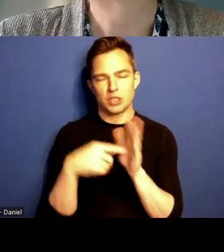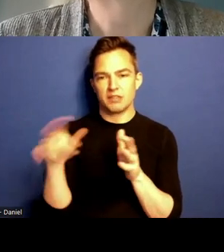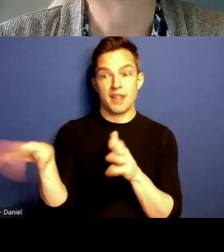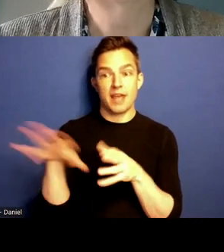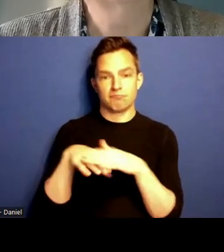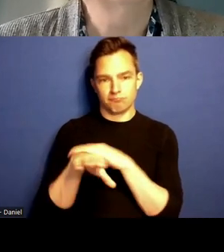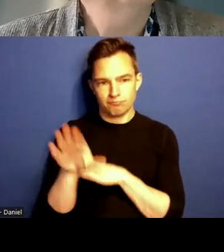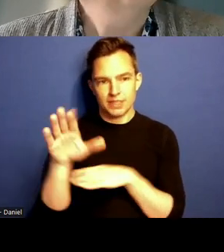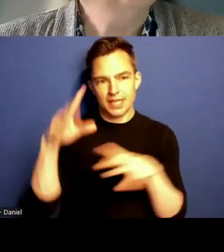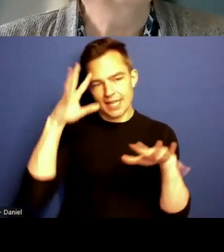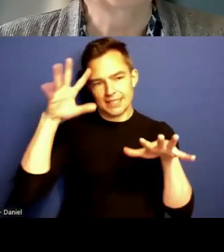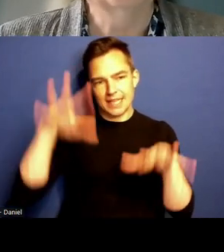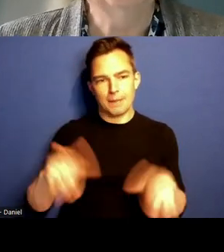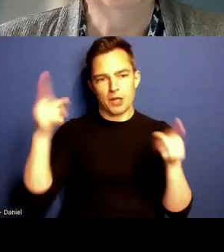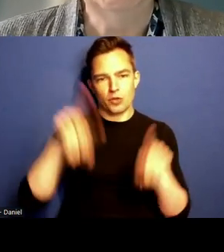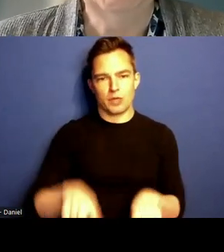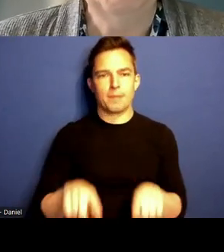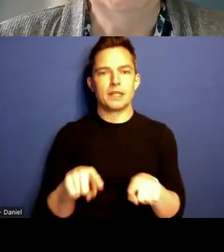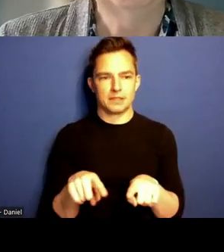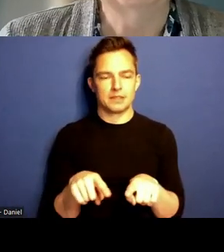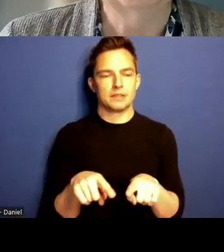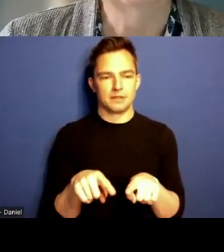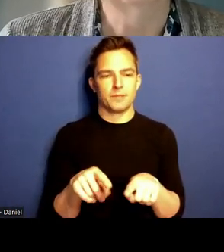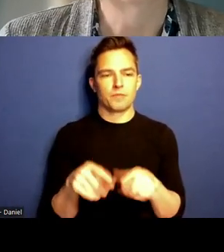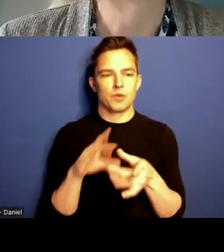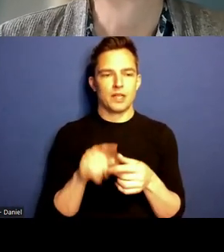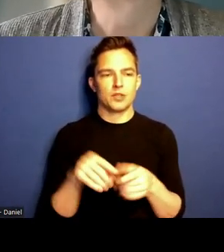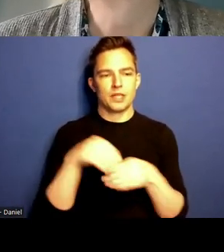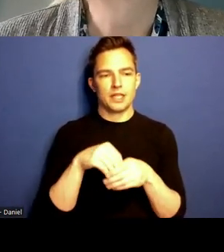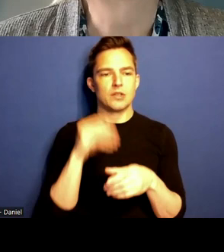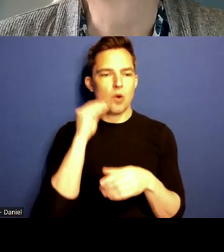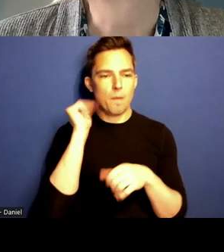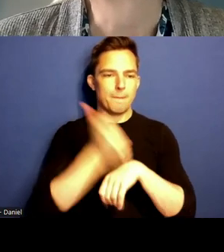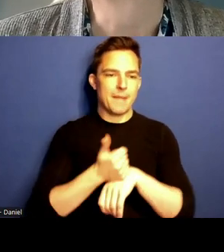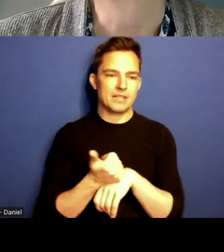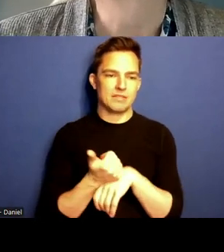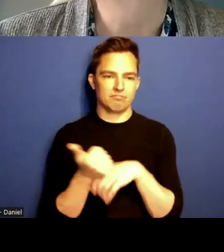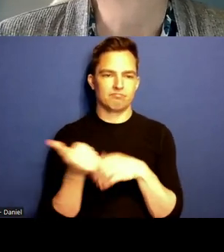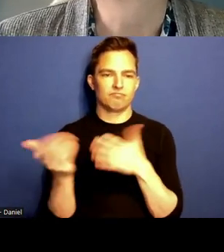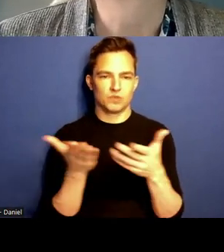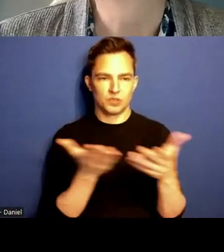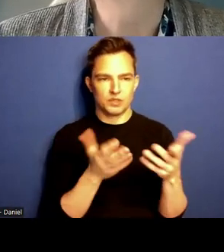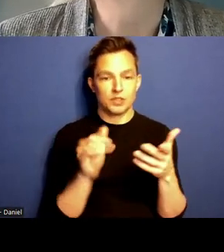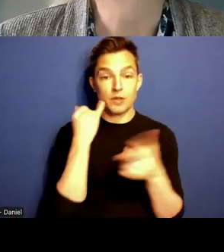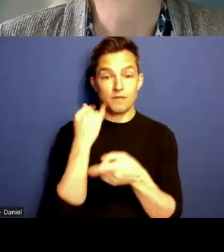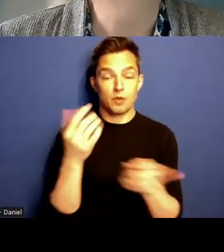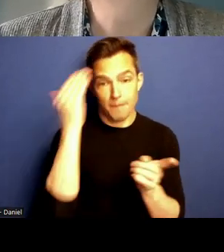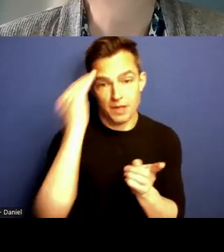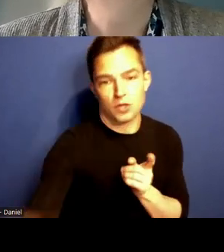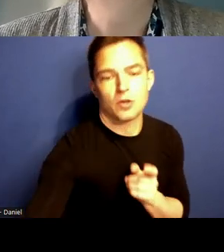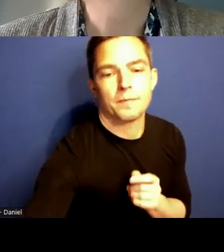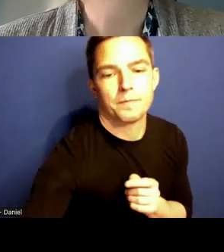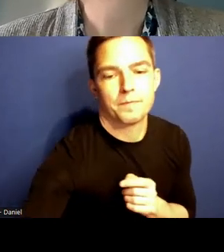a settlement agreement regarding in-home-based health services. And if you are familiar, you will